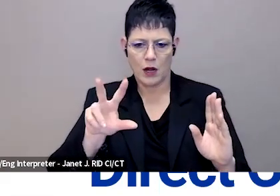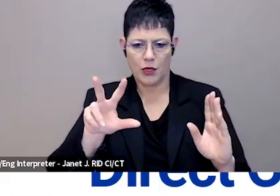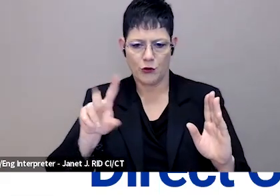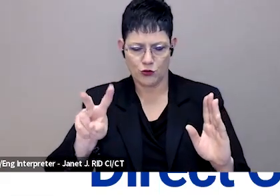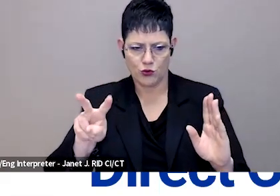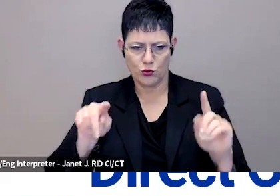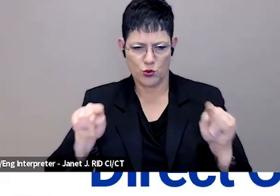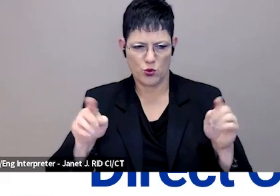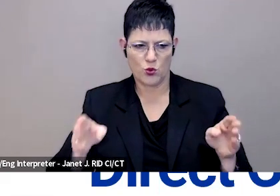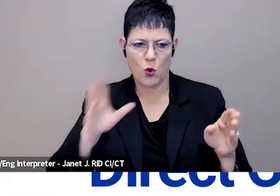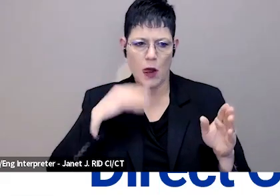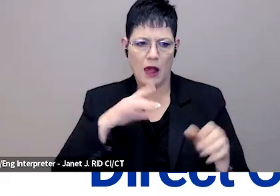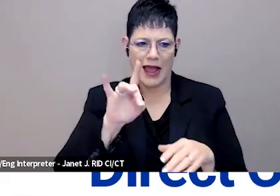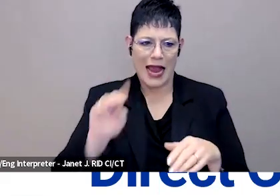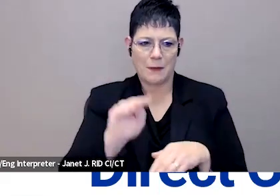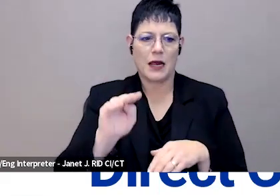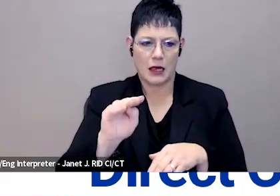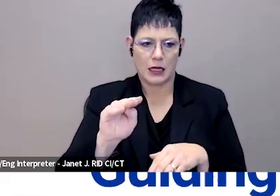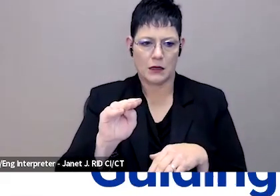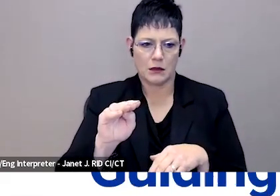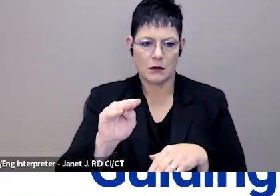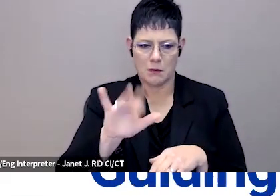to be filled. Next slide, please.